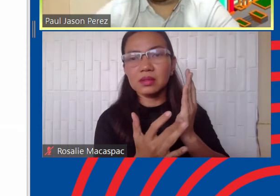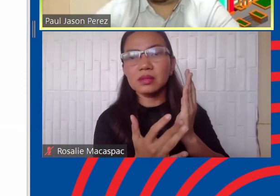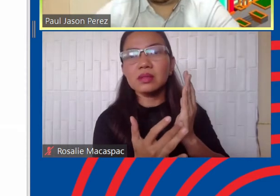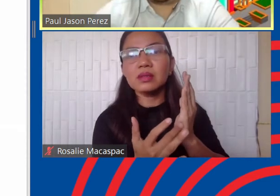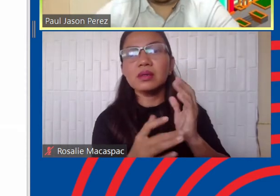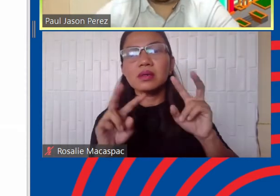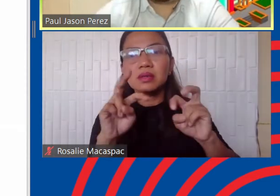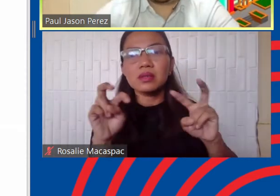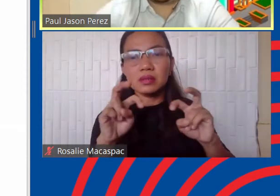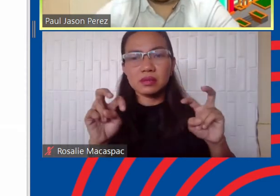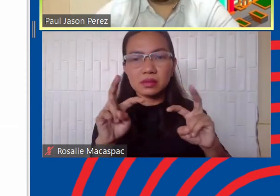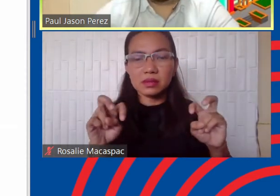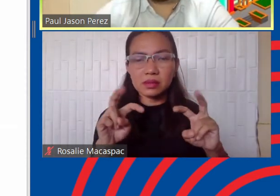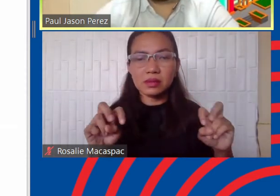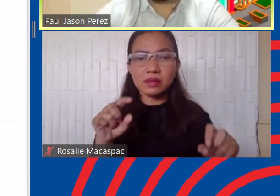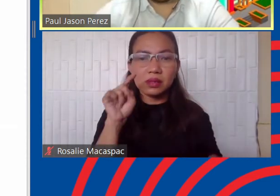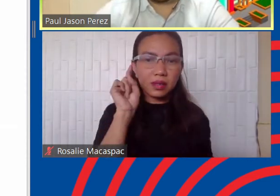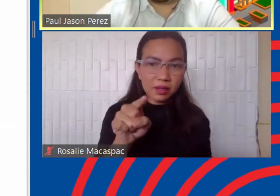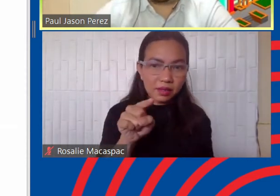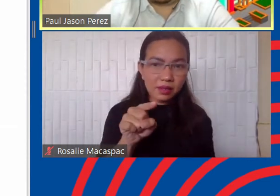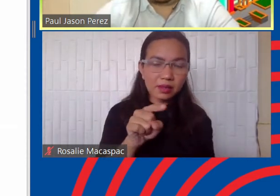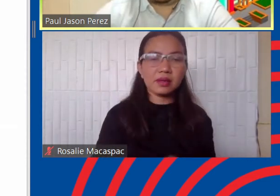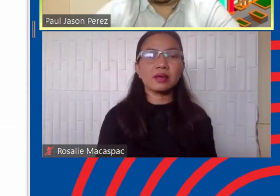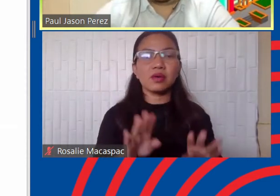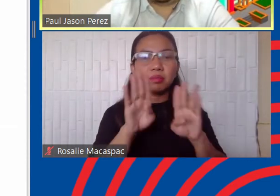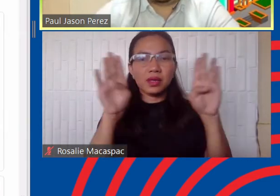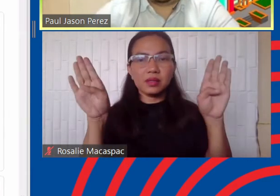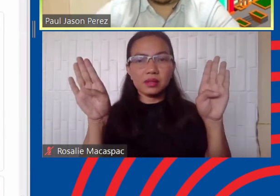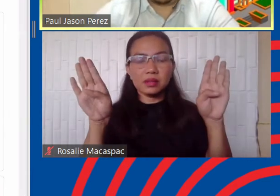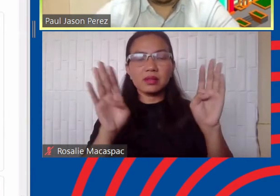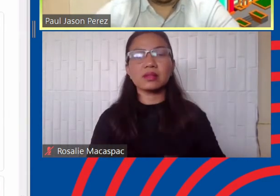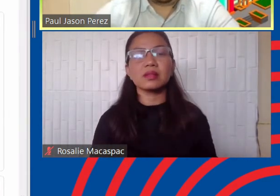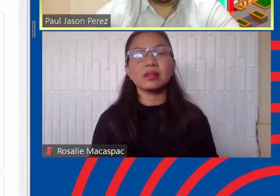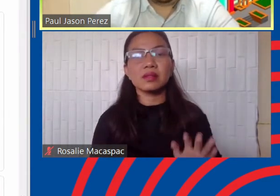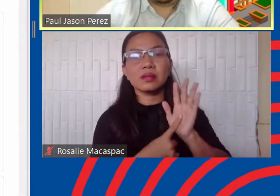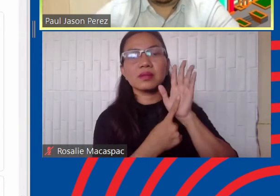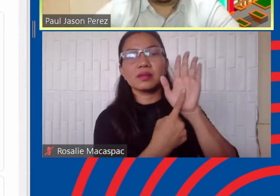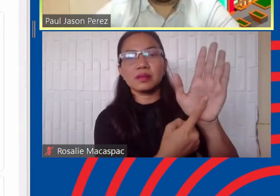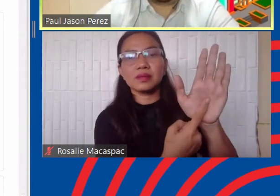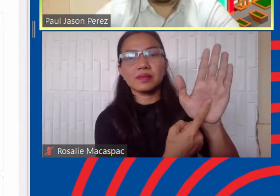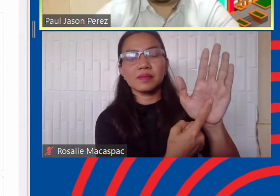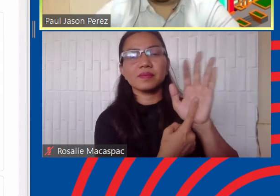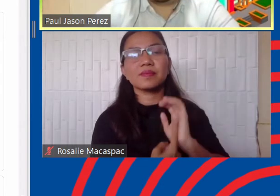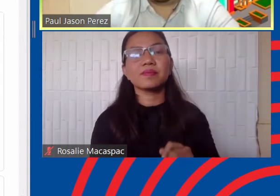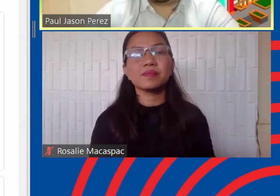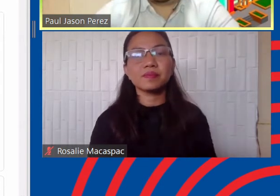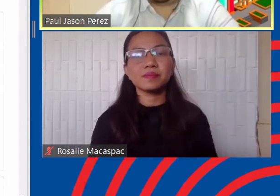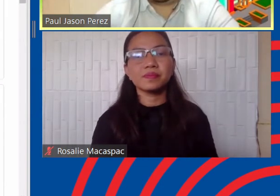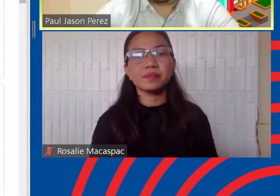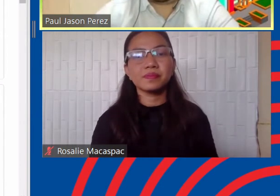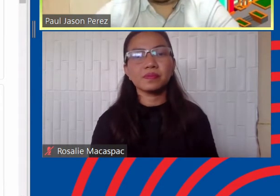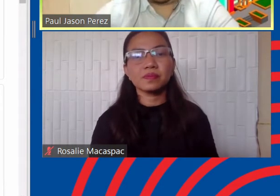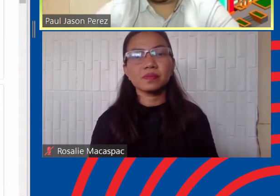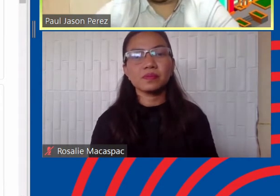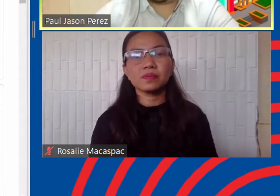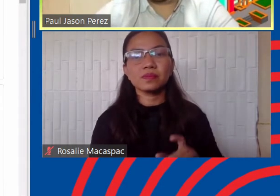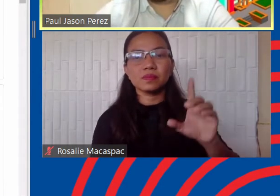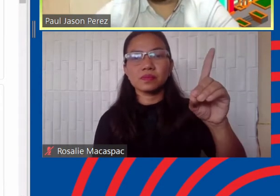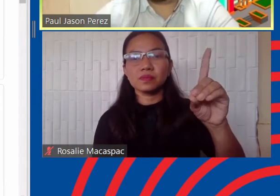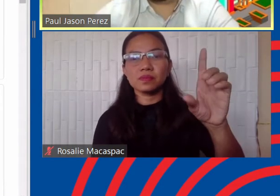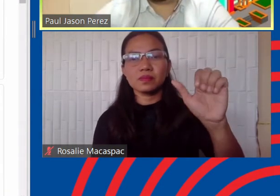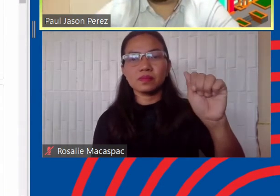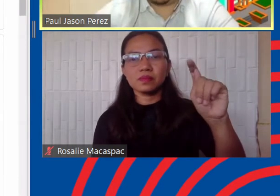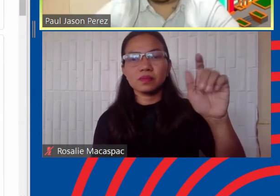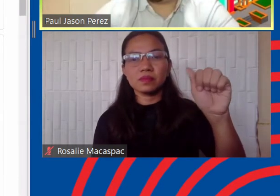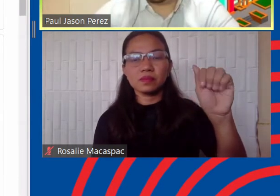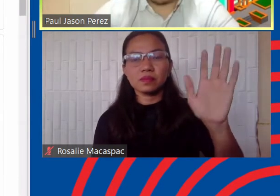and if you click on that one, then it will show you the data